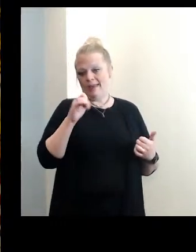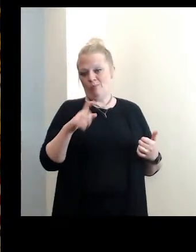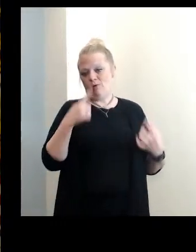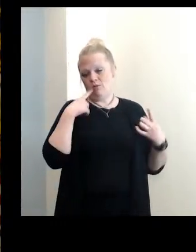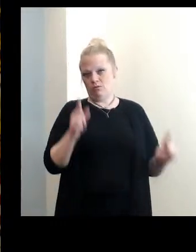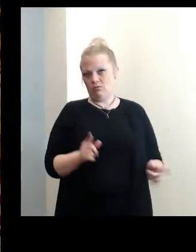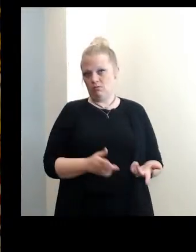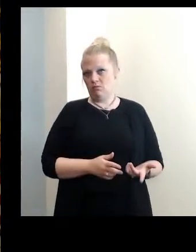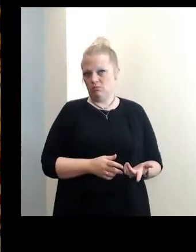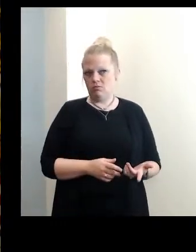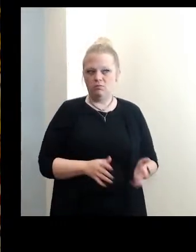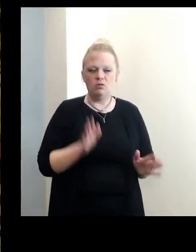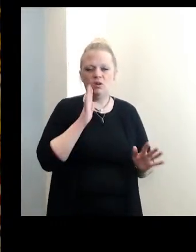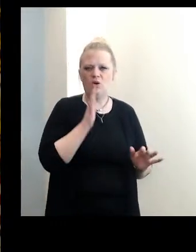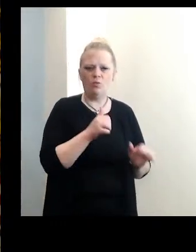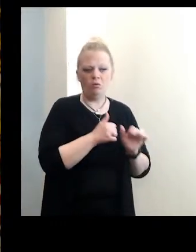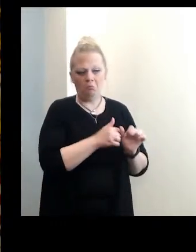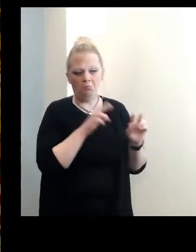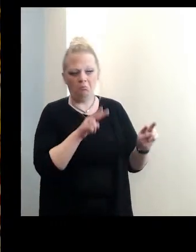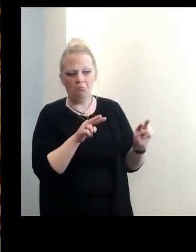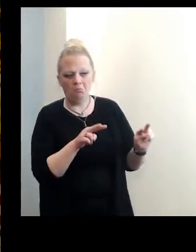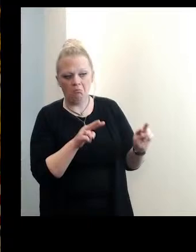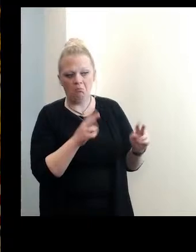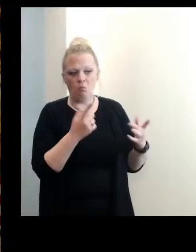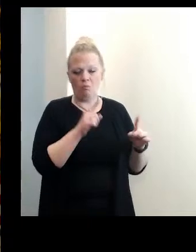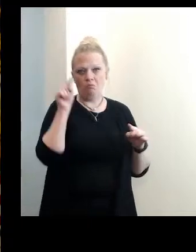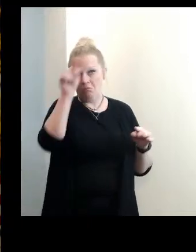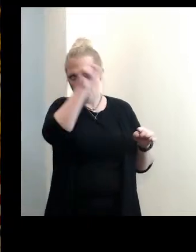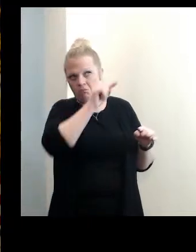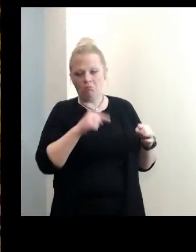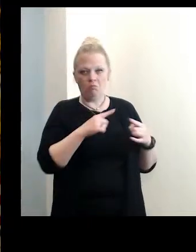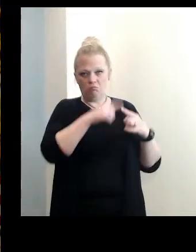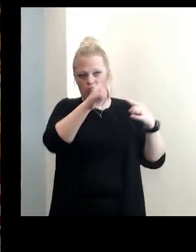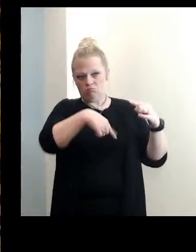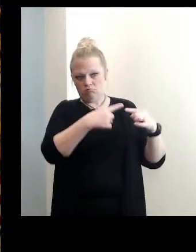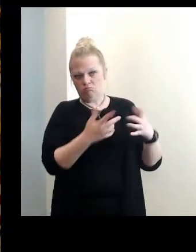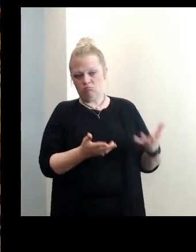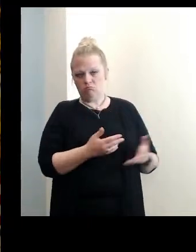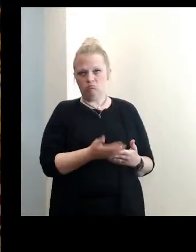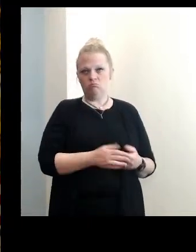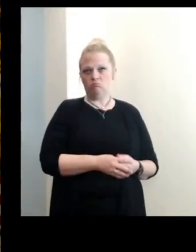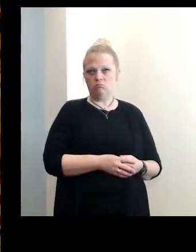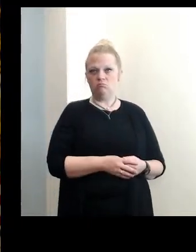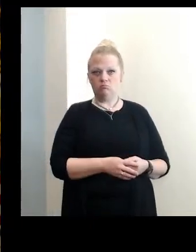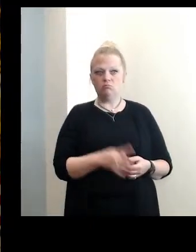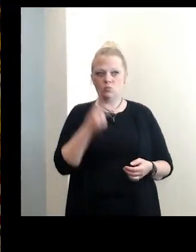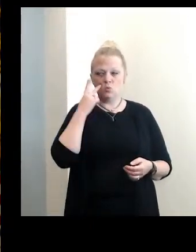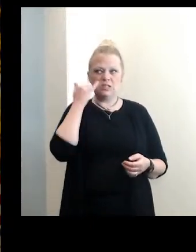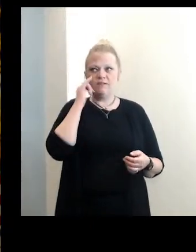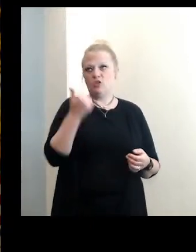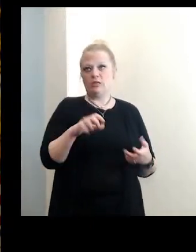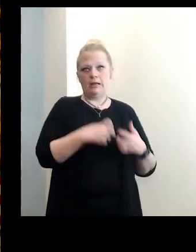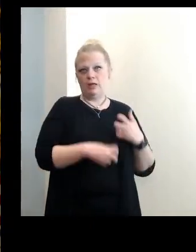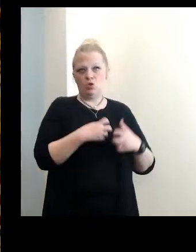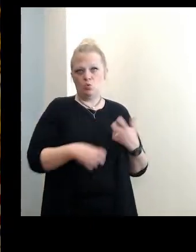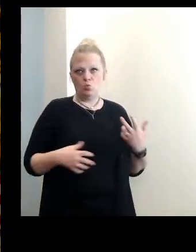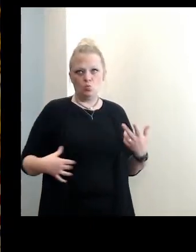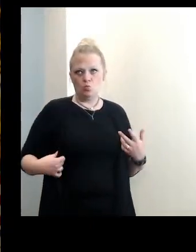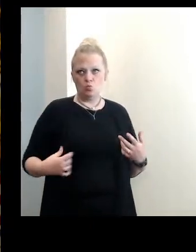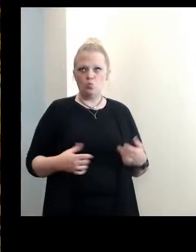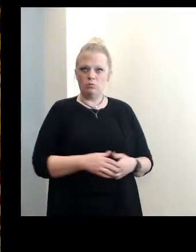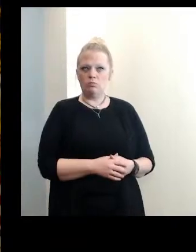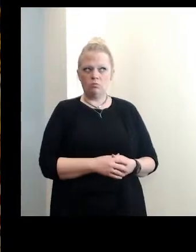But we'll keep track of what happens elsewhere, especially during the year, to see if there are any issues.